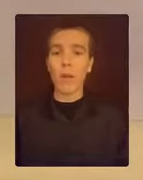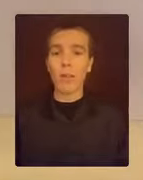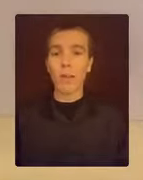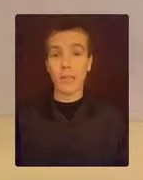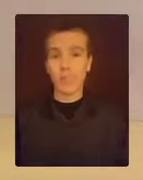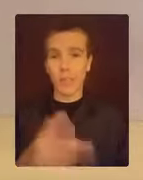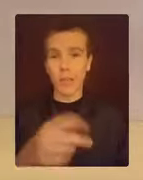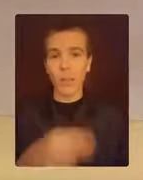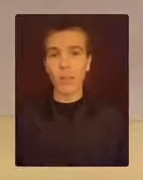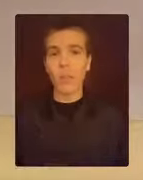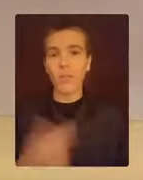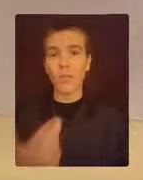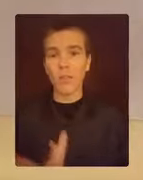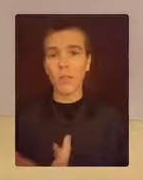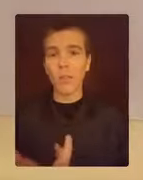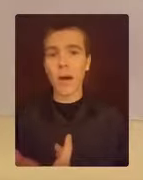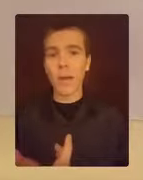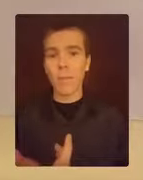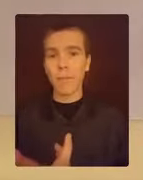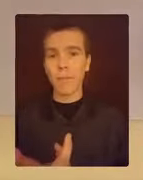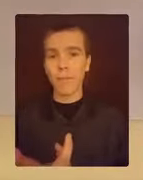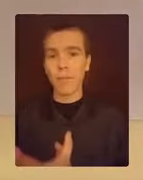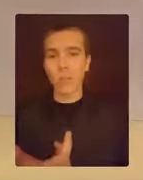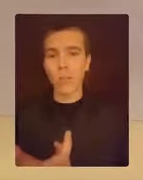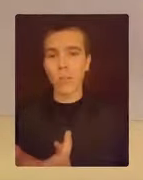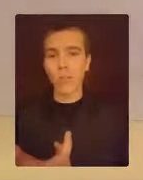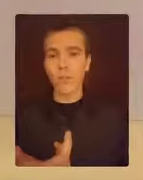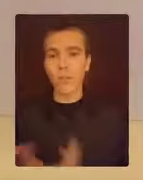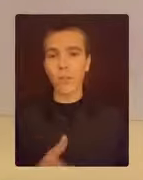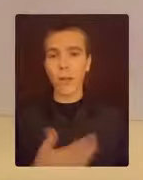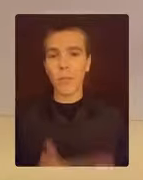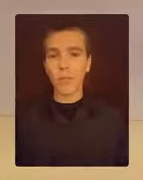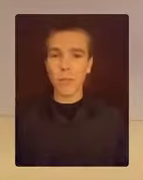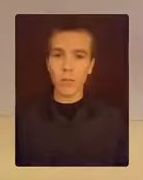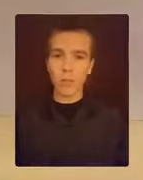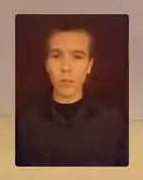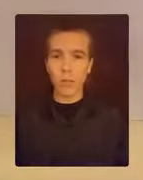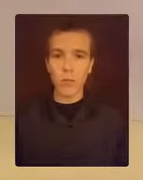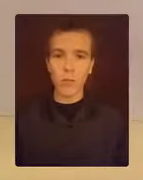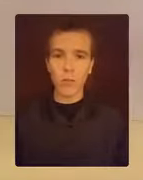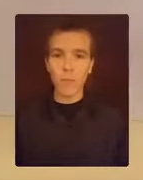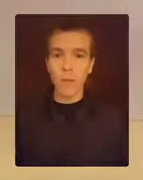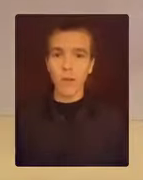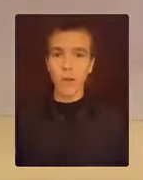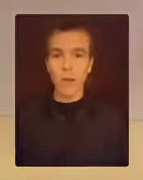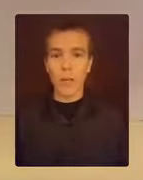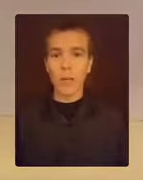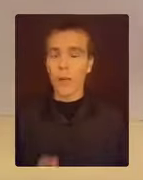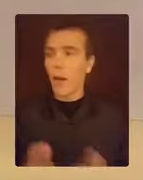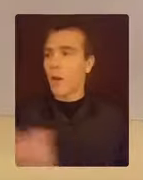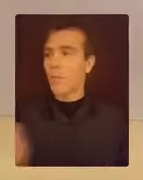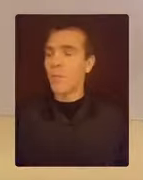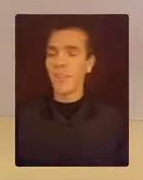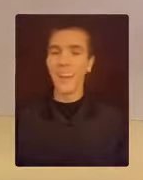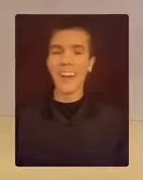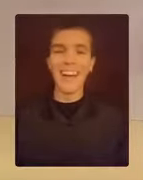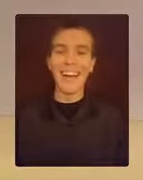walk outside, because that's another thing too. If you see your body, if you see yourself, then obviously you're asleep or dead.